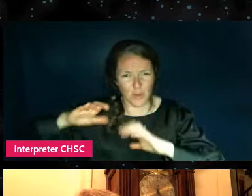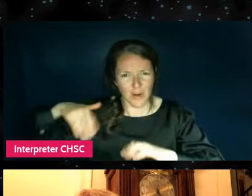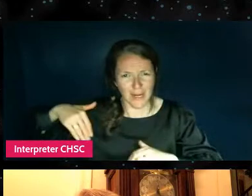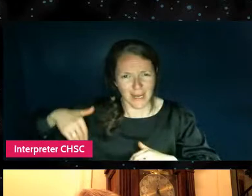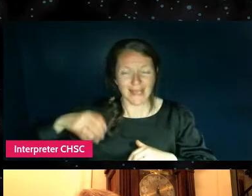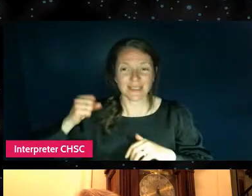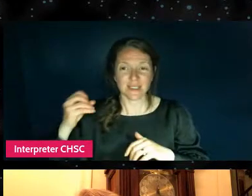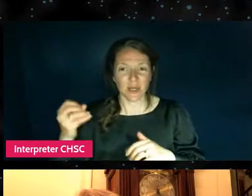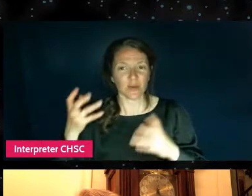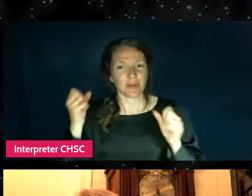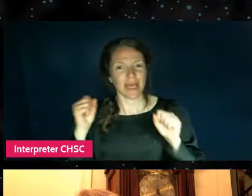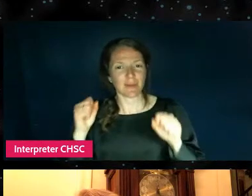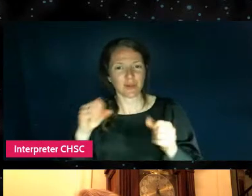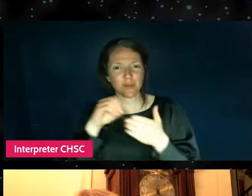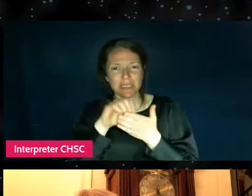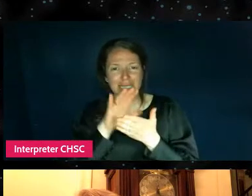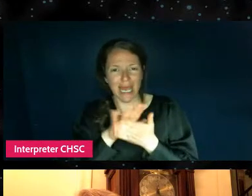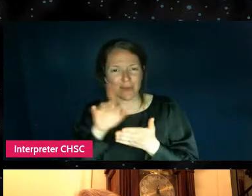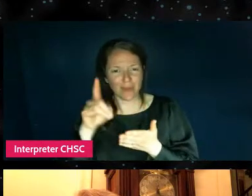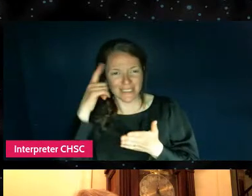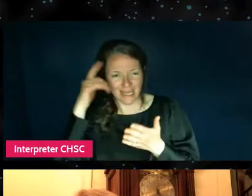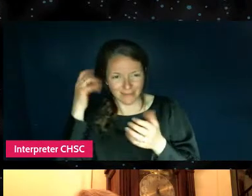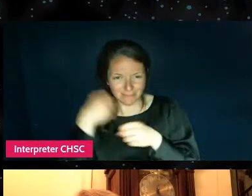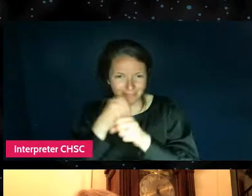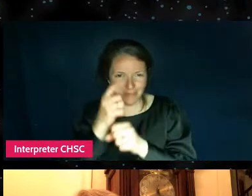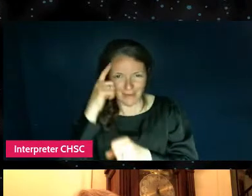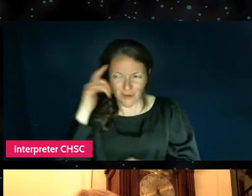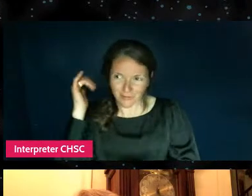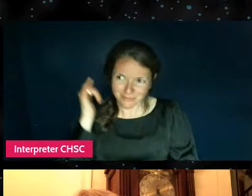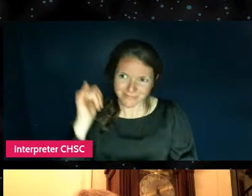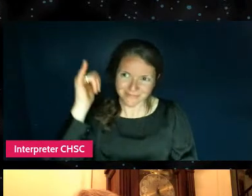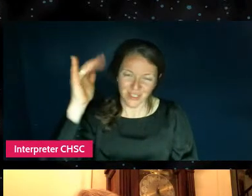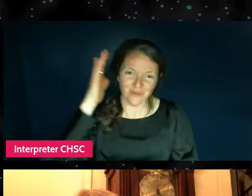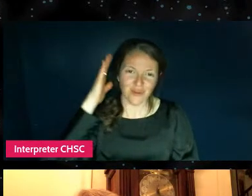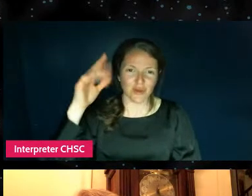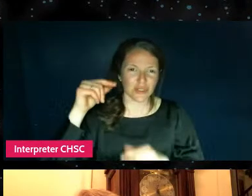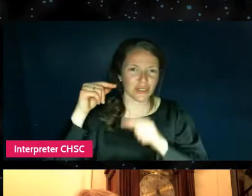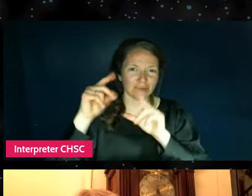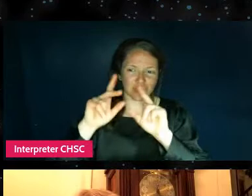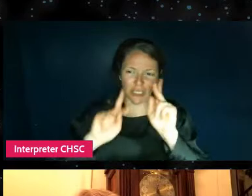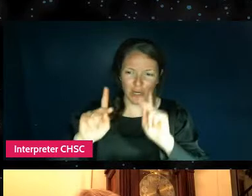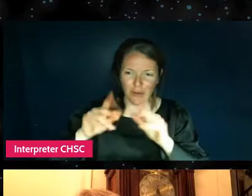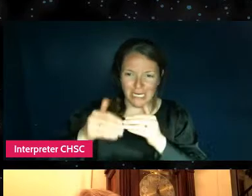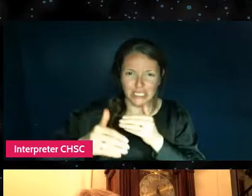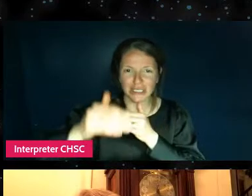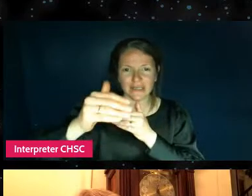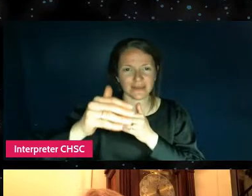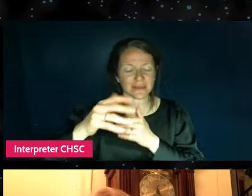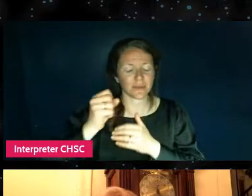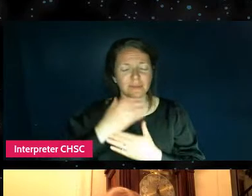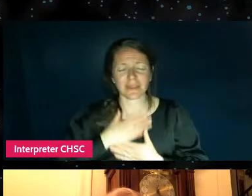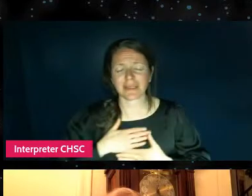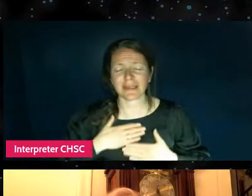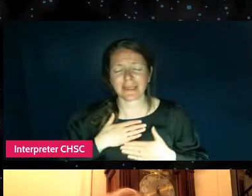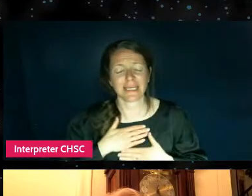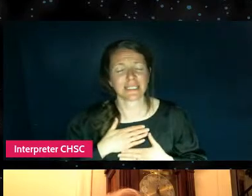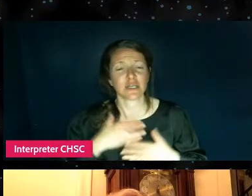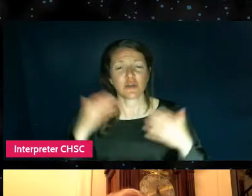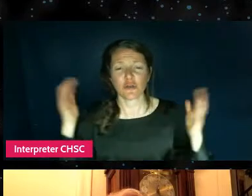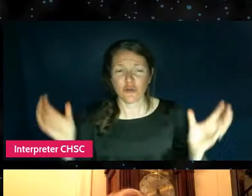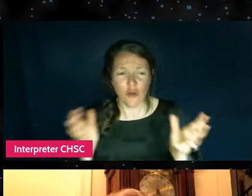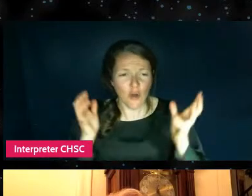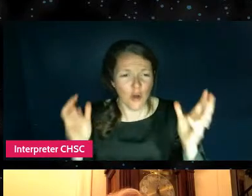to be able to document this and preserve it for future generations. And so like, please go look in attics,